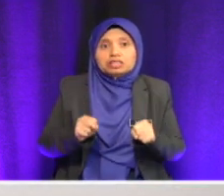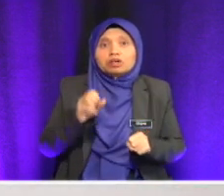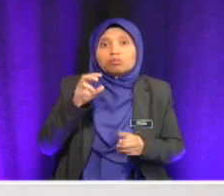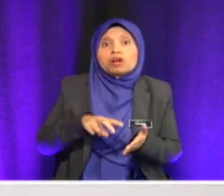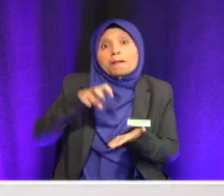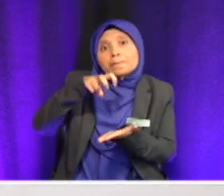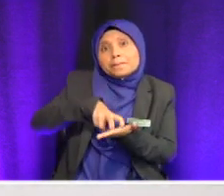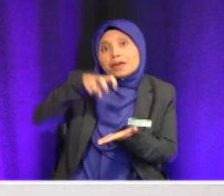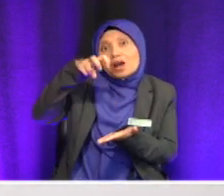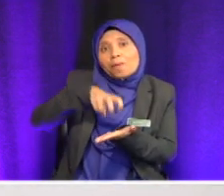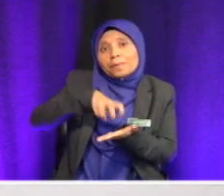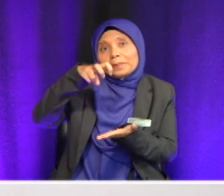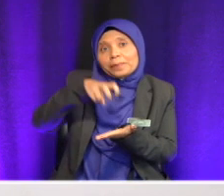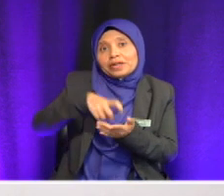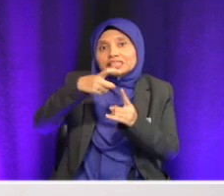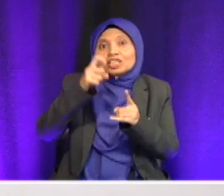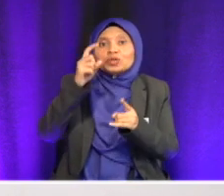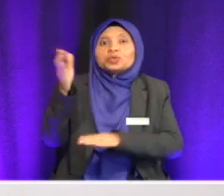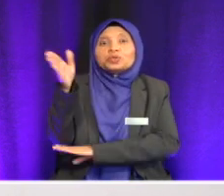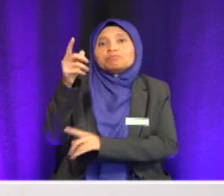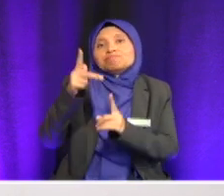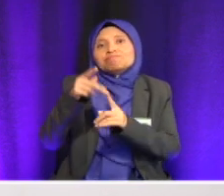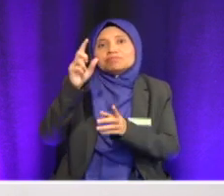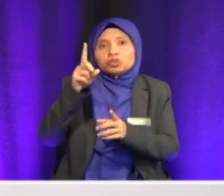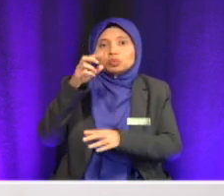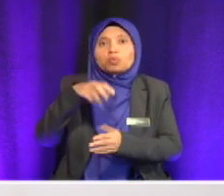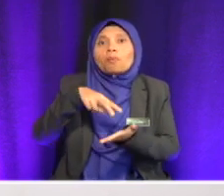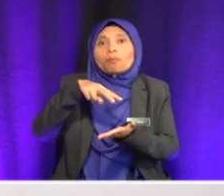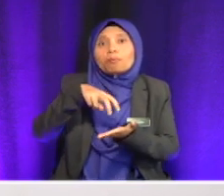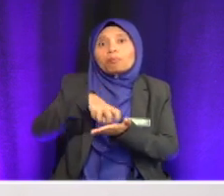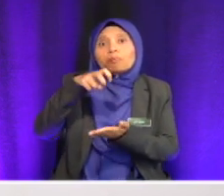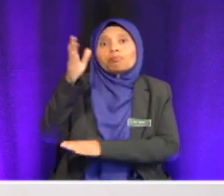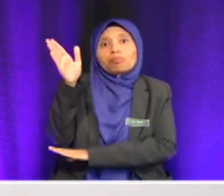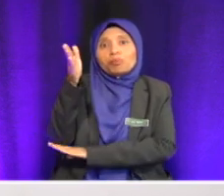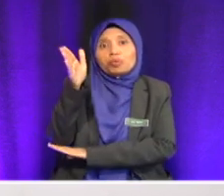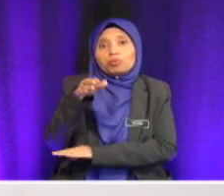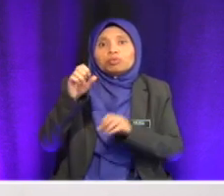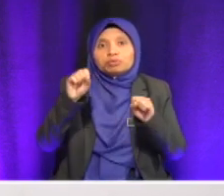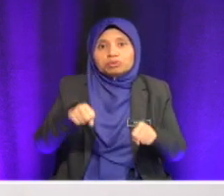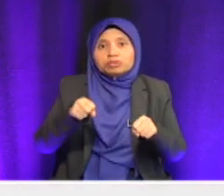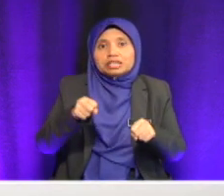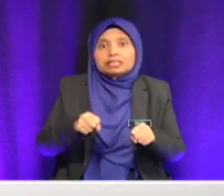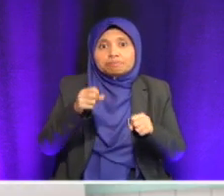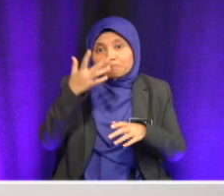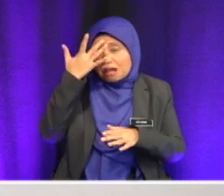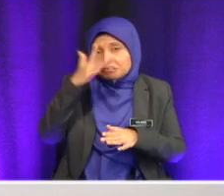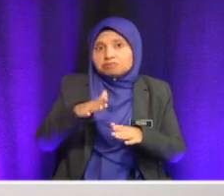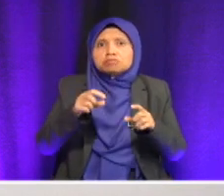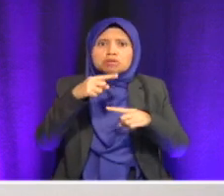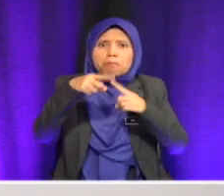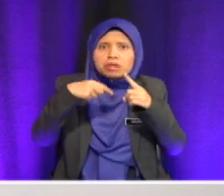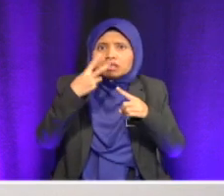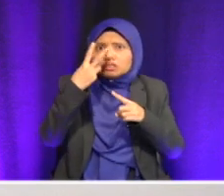for camera. Wow, that's very interesting. I agree with you. Well, orangutan can pose for a camera. Yep. It also can